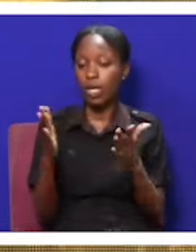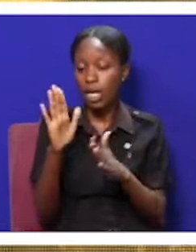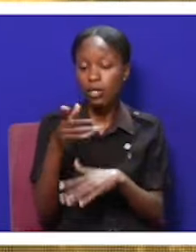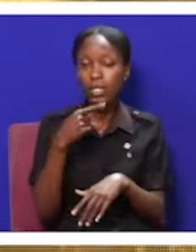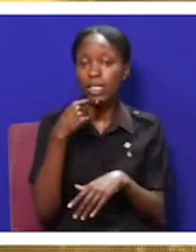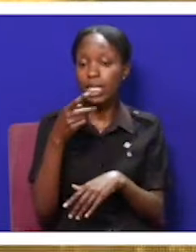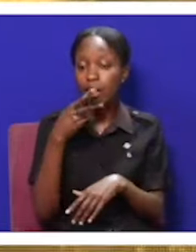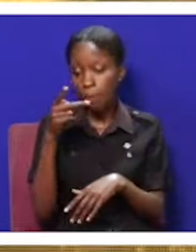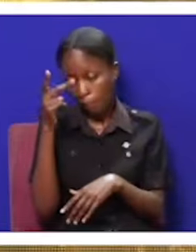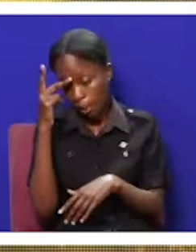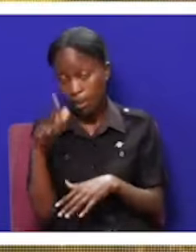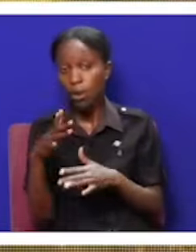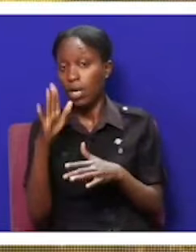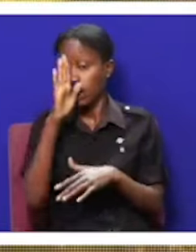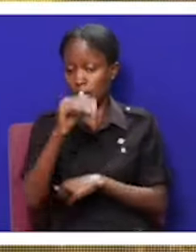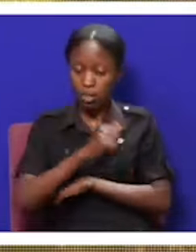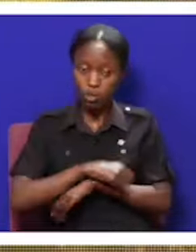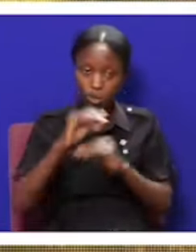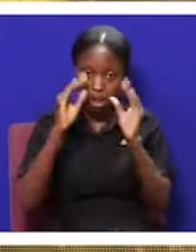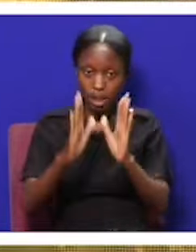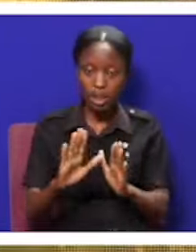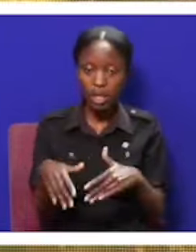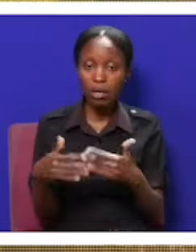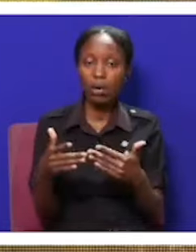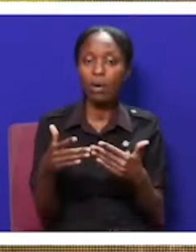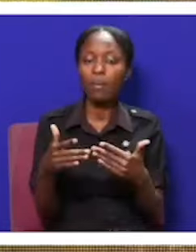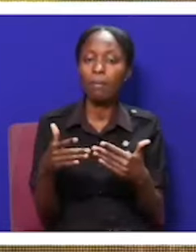your guardian or your Sunday school teacher or your